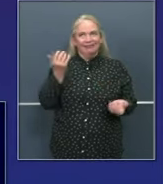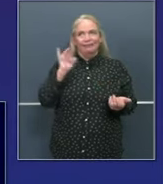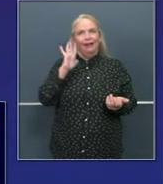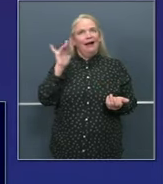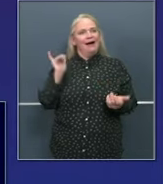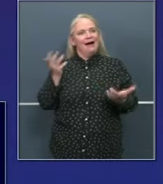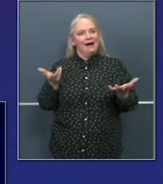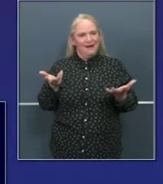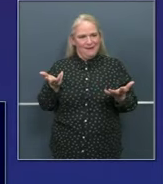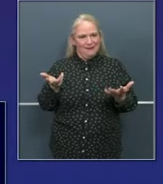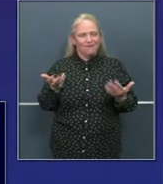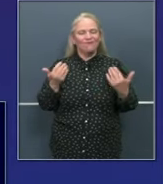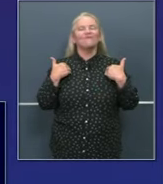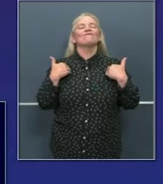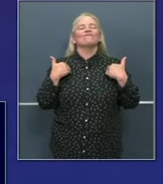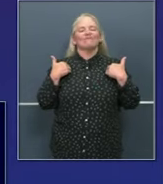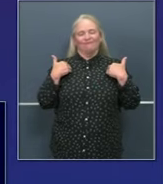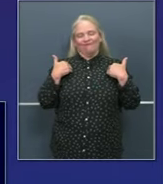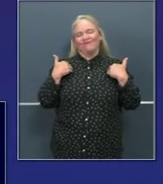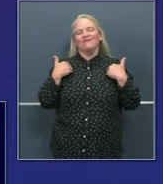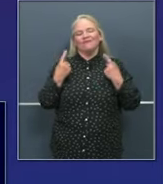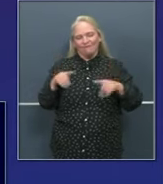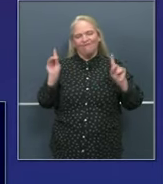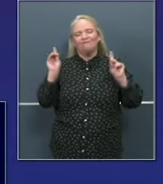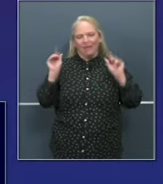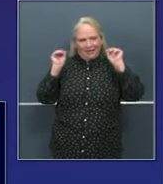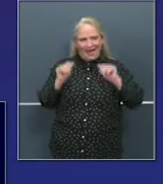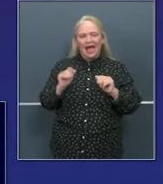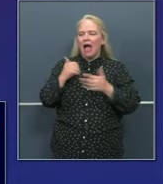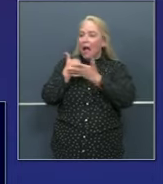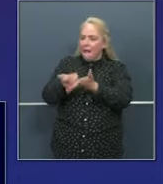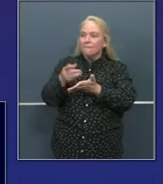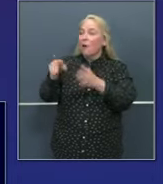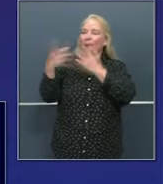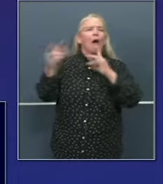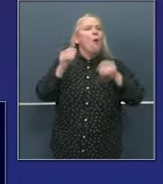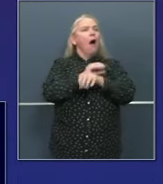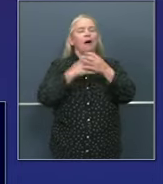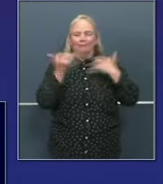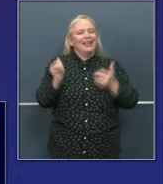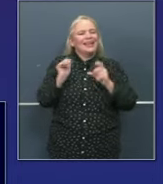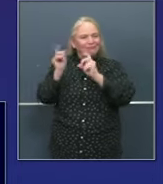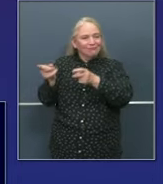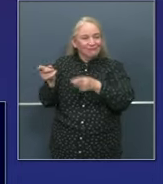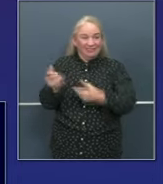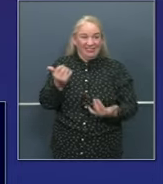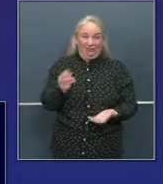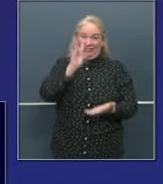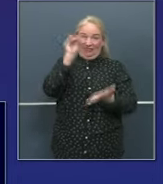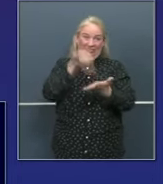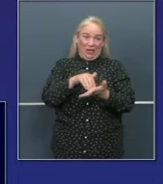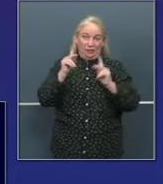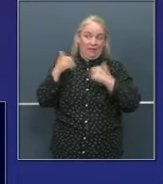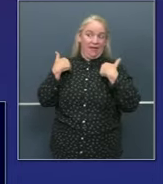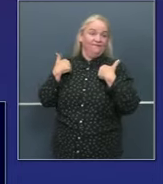We now have capacity to treat 50,000 COVID-19 patients, well beyond that surge capacity at